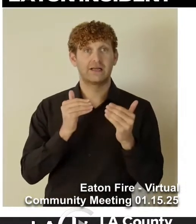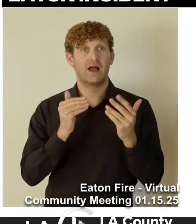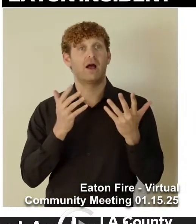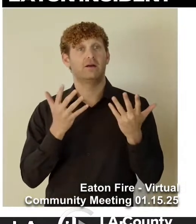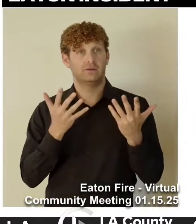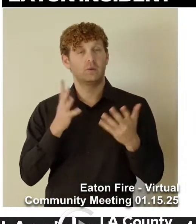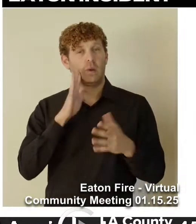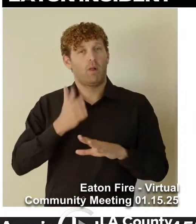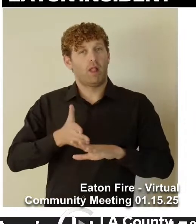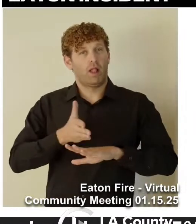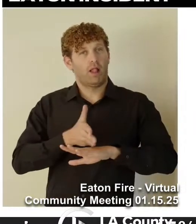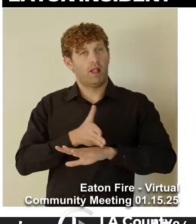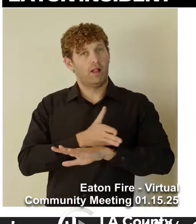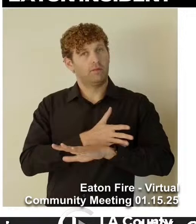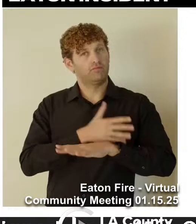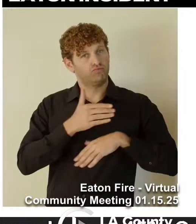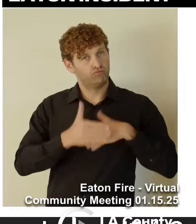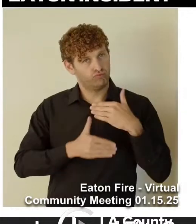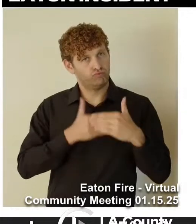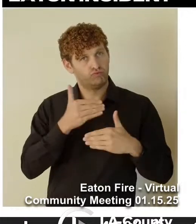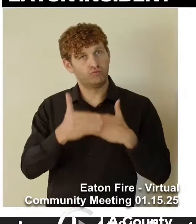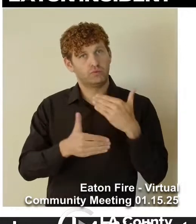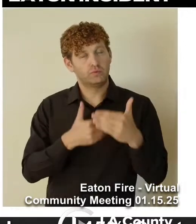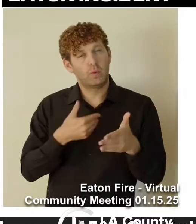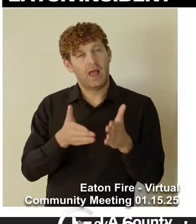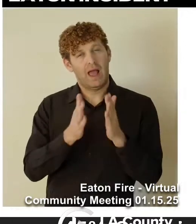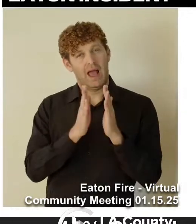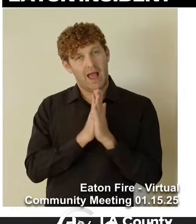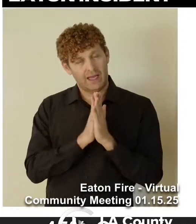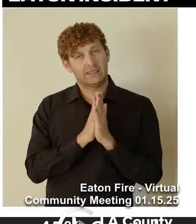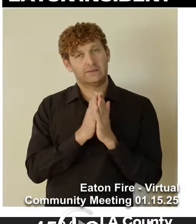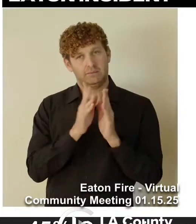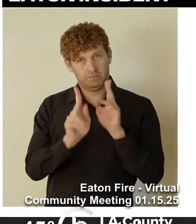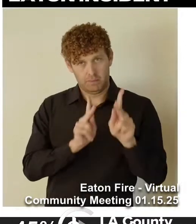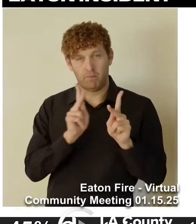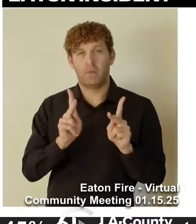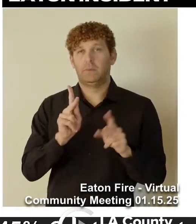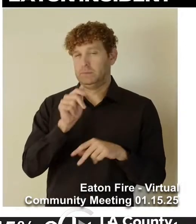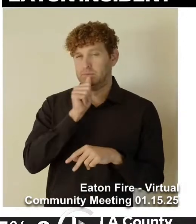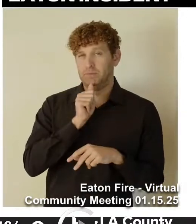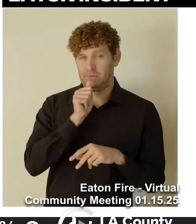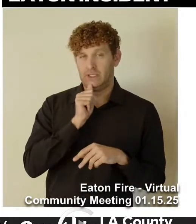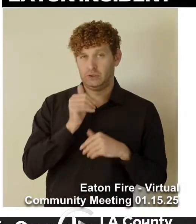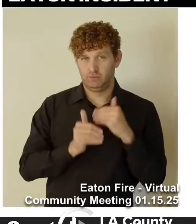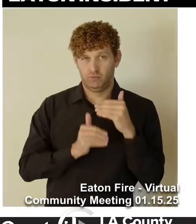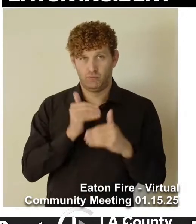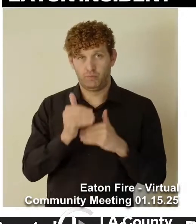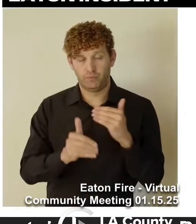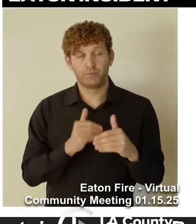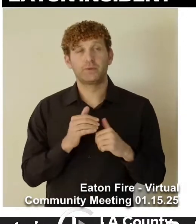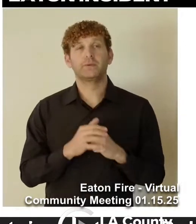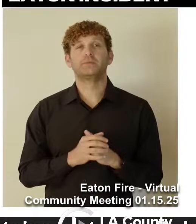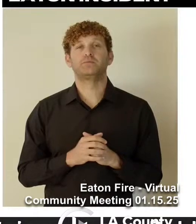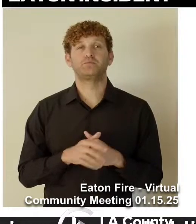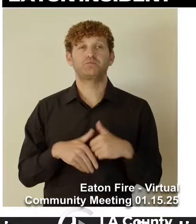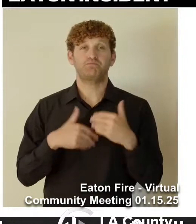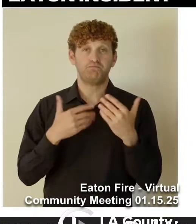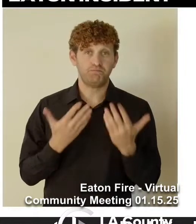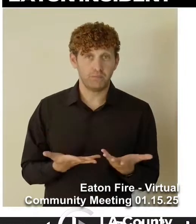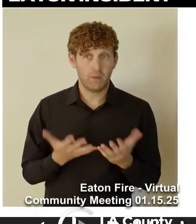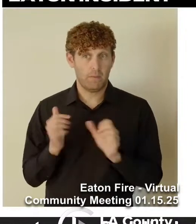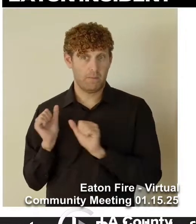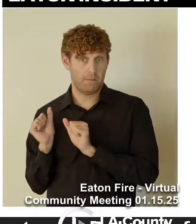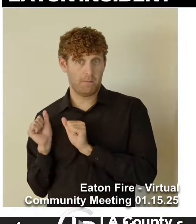future. We just ask for people patience. However, when they do make it back, it's important that